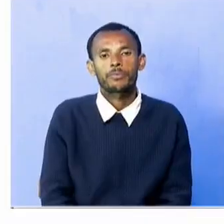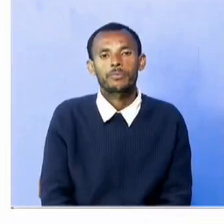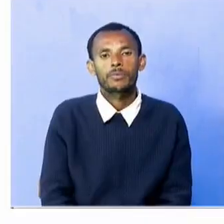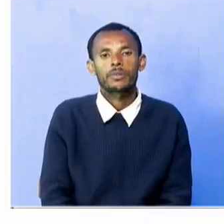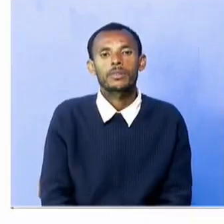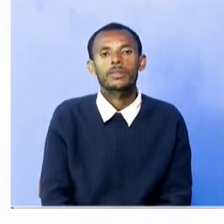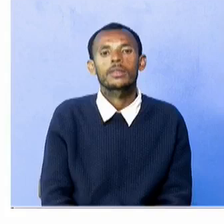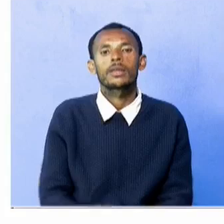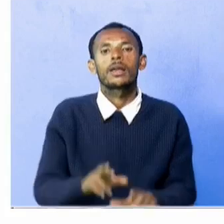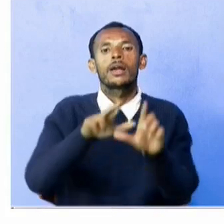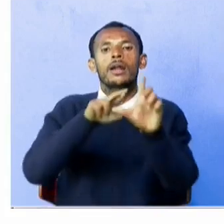In a right angle